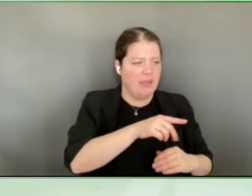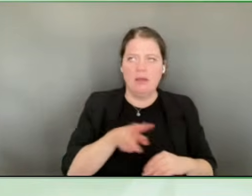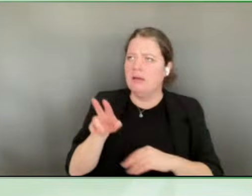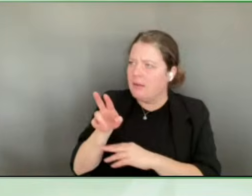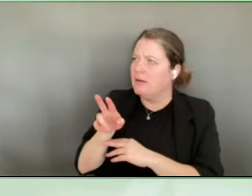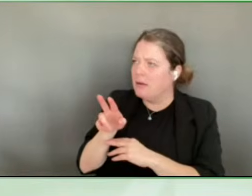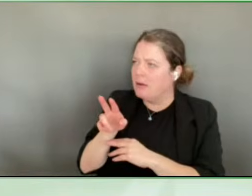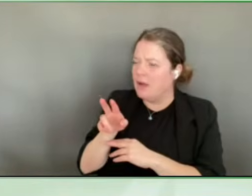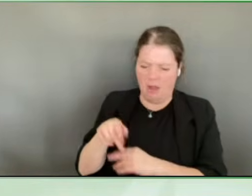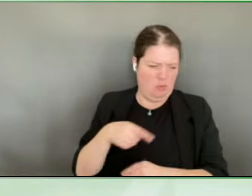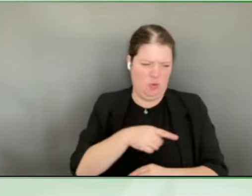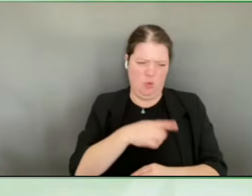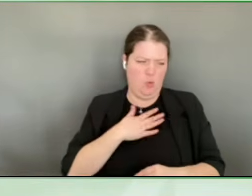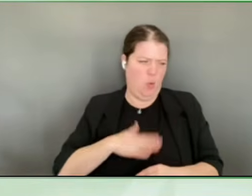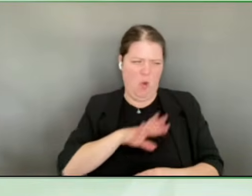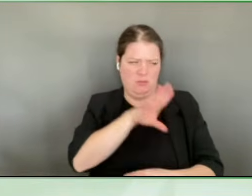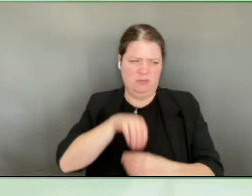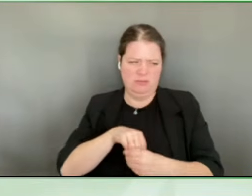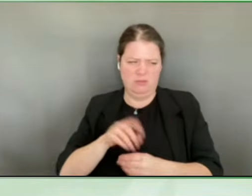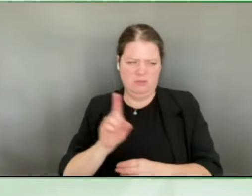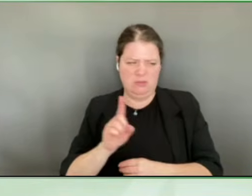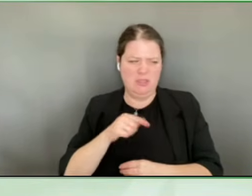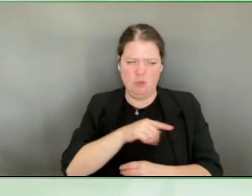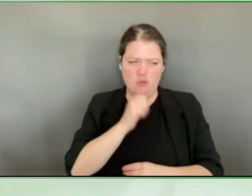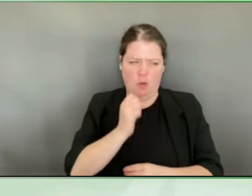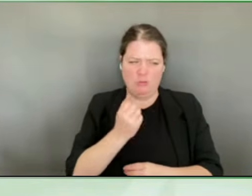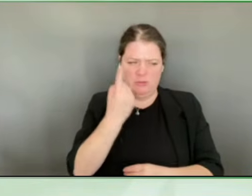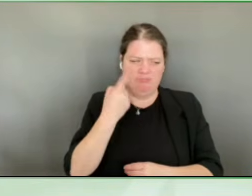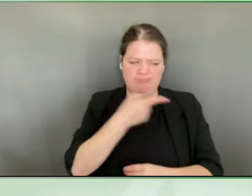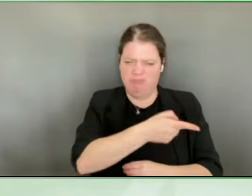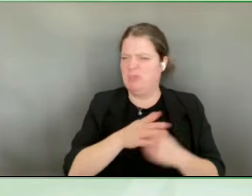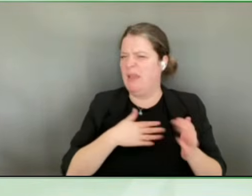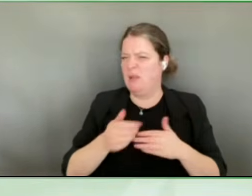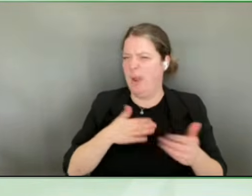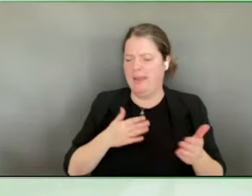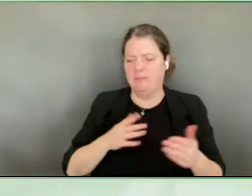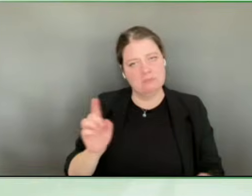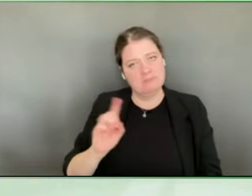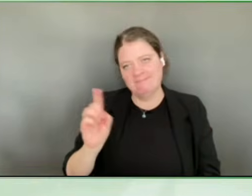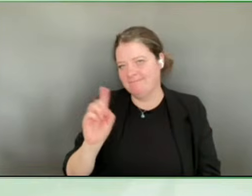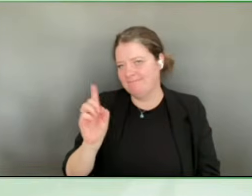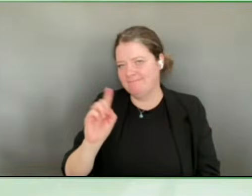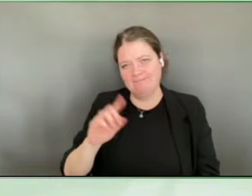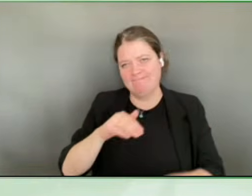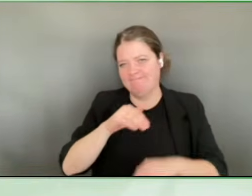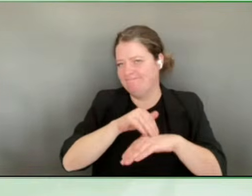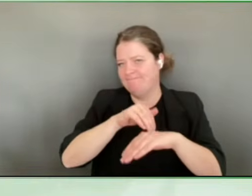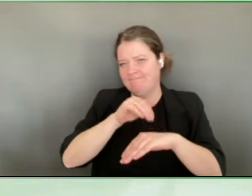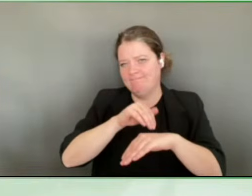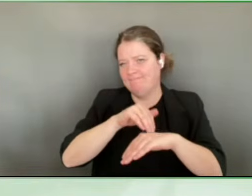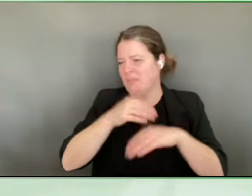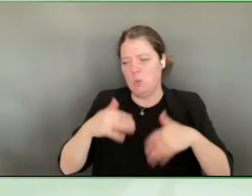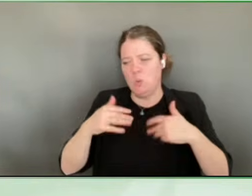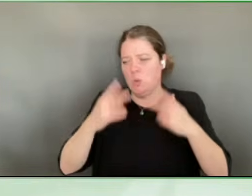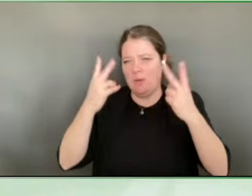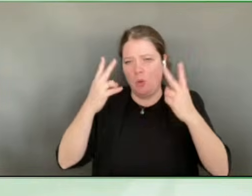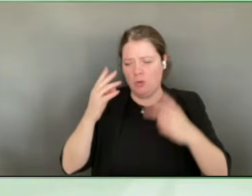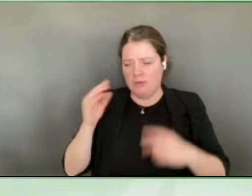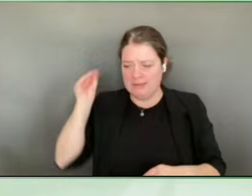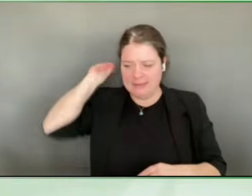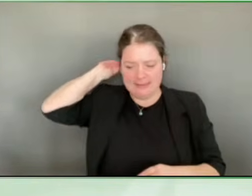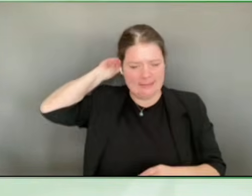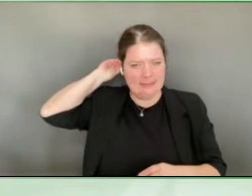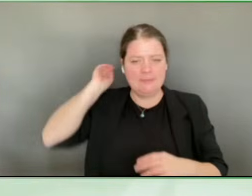or they don't understand what to say. And I think so our 2 points around that, I think are really